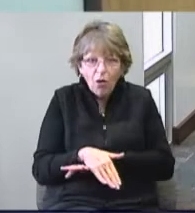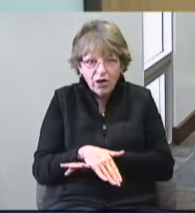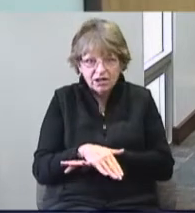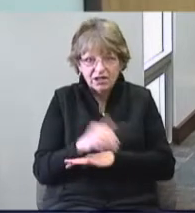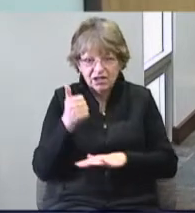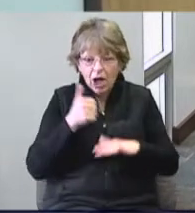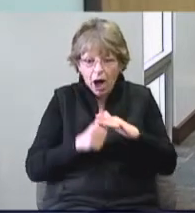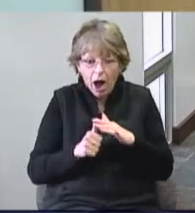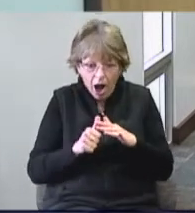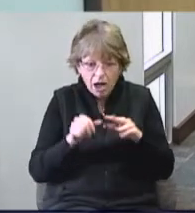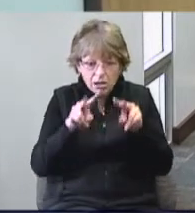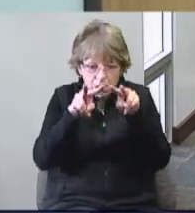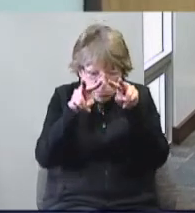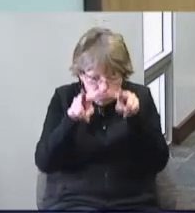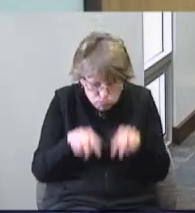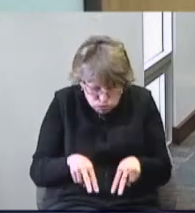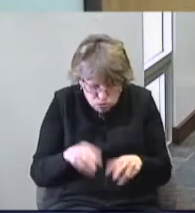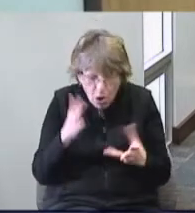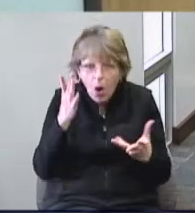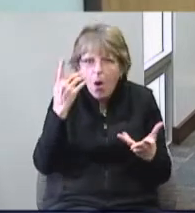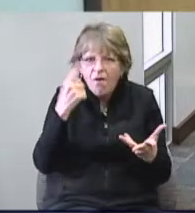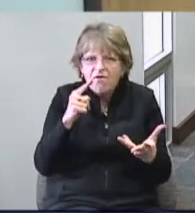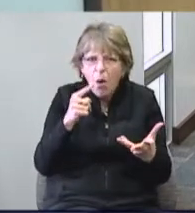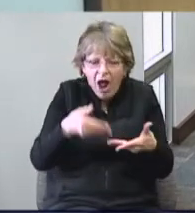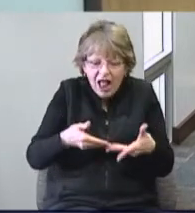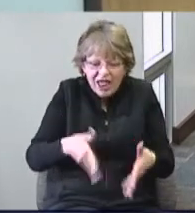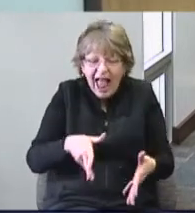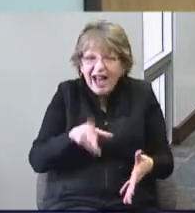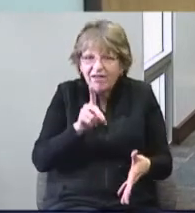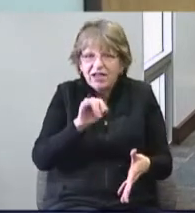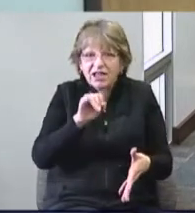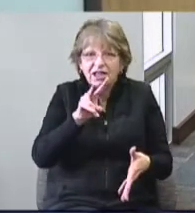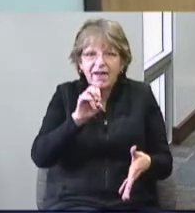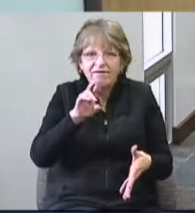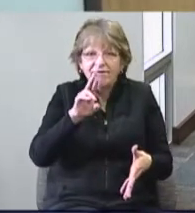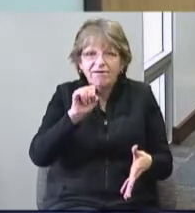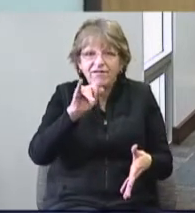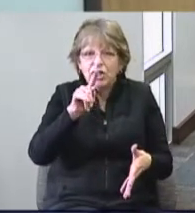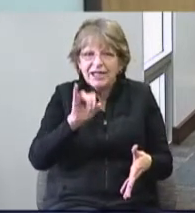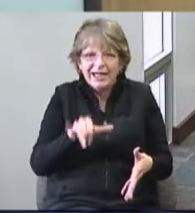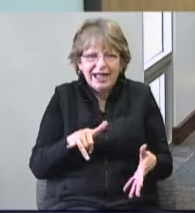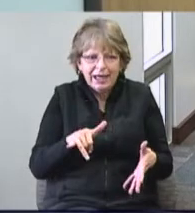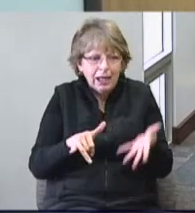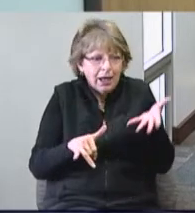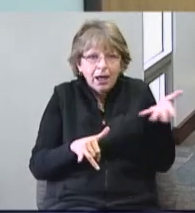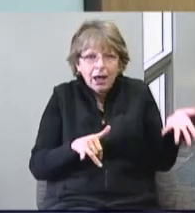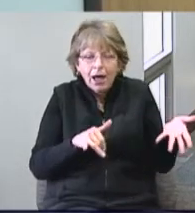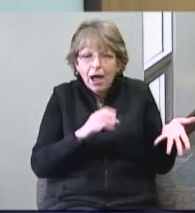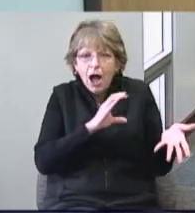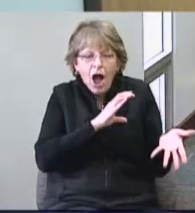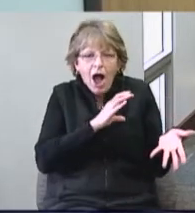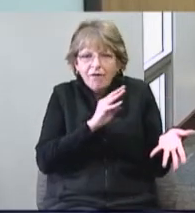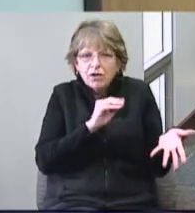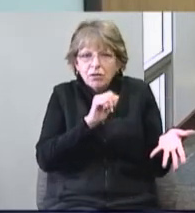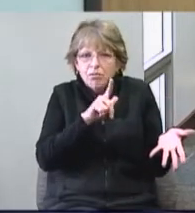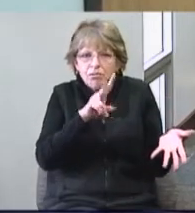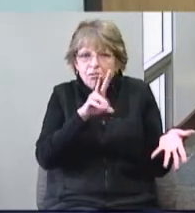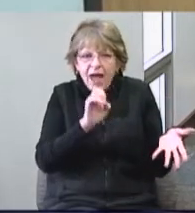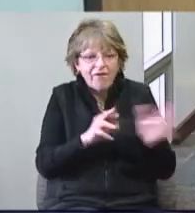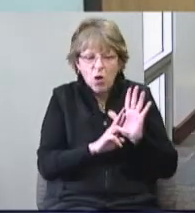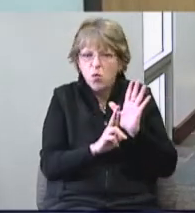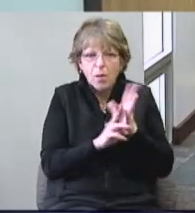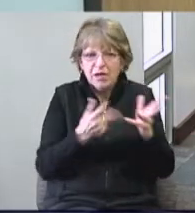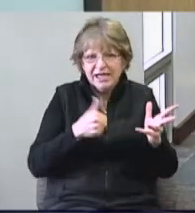of diversity, Officer Malvo is an officer who has already represented this department well.